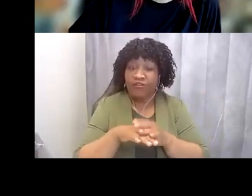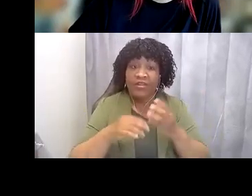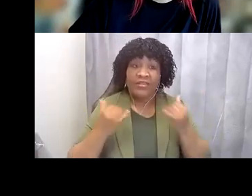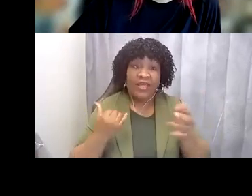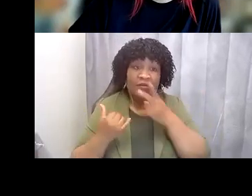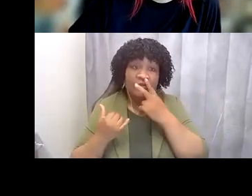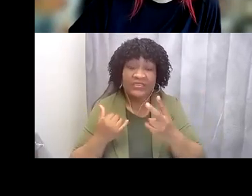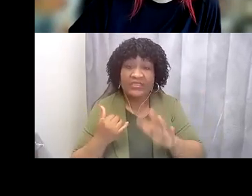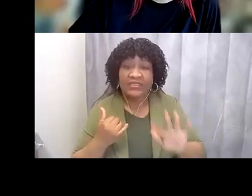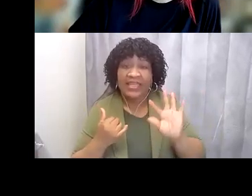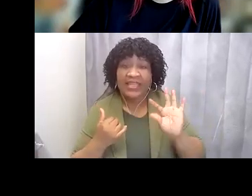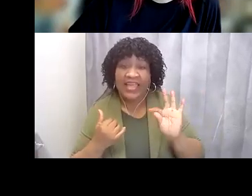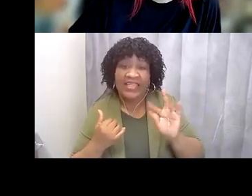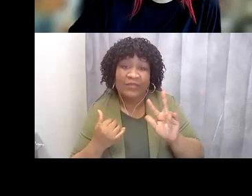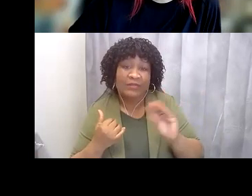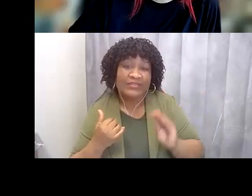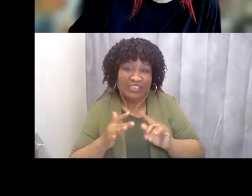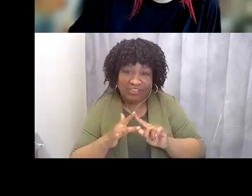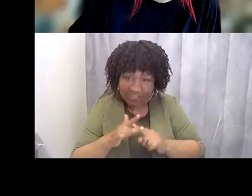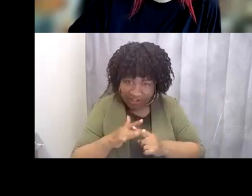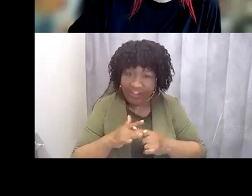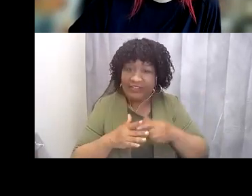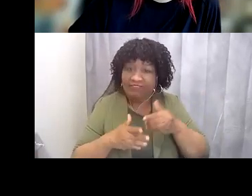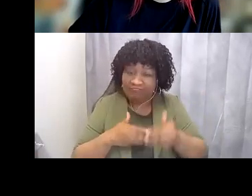about 93% have started their series,